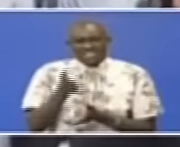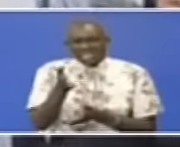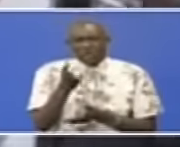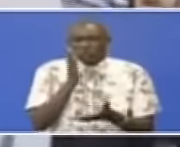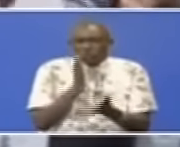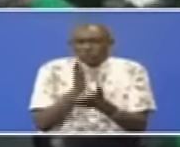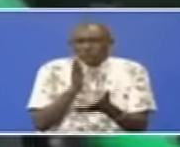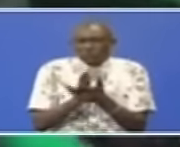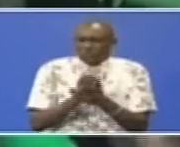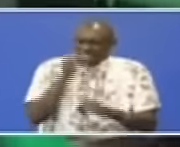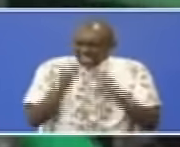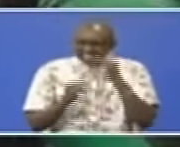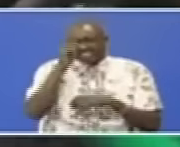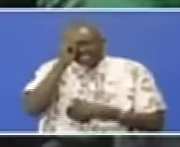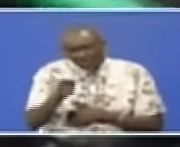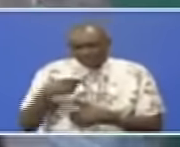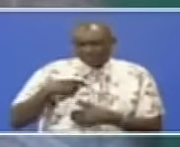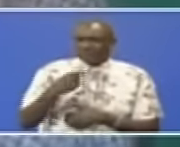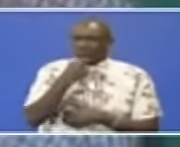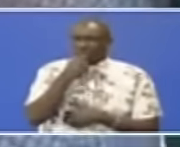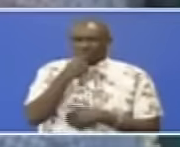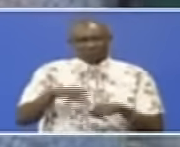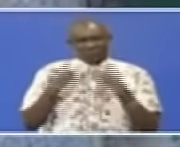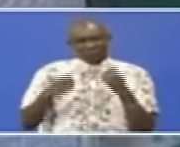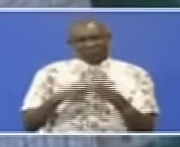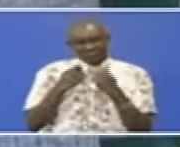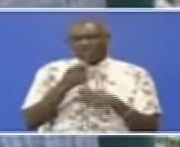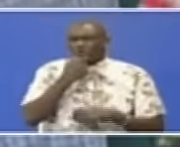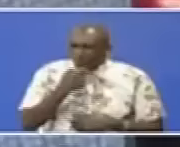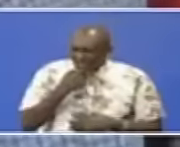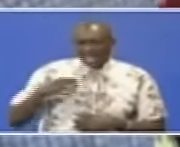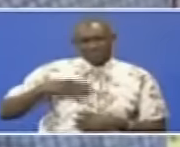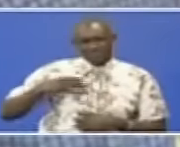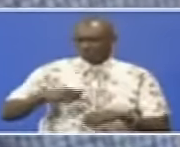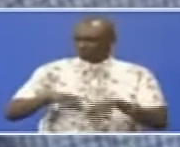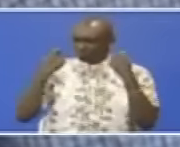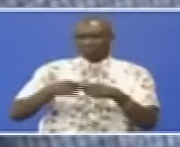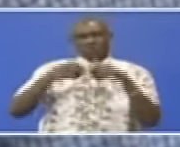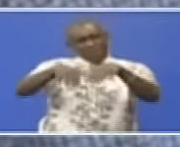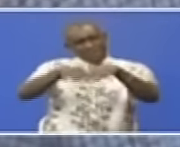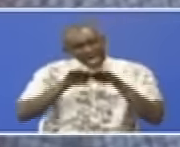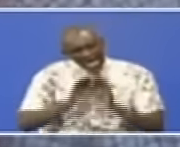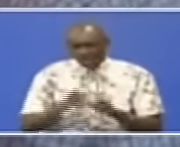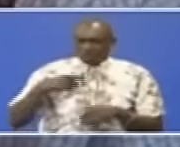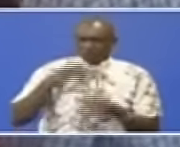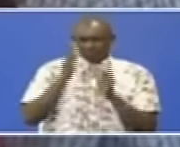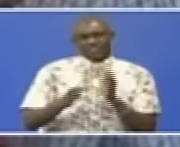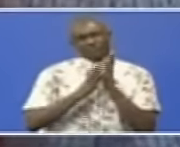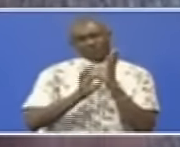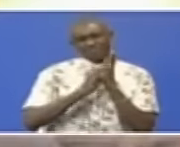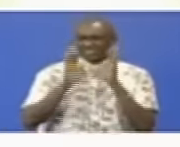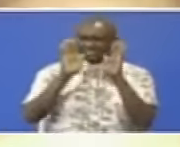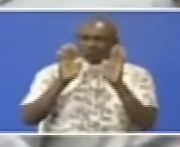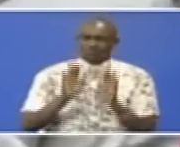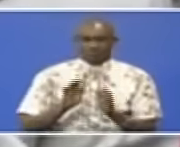Extreme last respects or pure hooliganism. Gor Mahia fans disrupt actor's funeral in Kisumu.